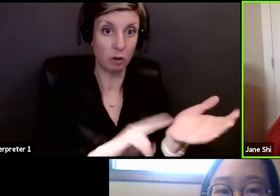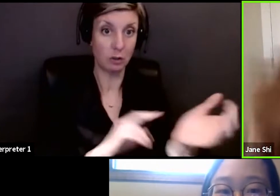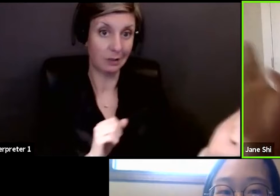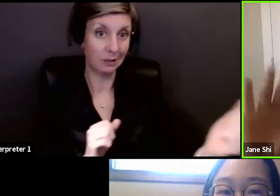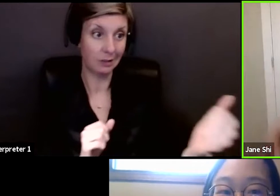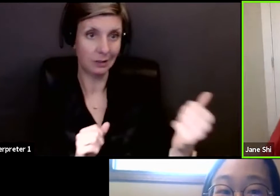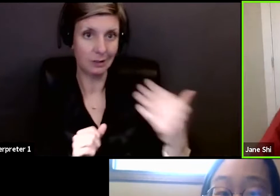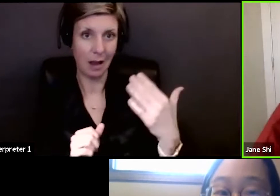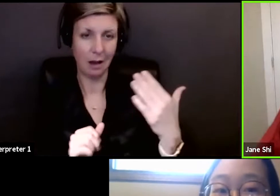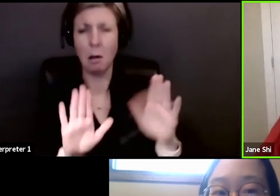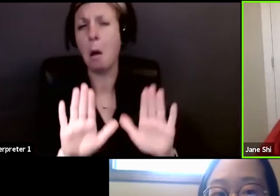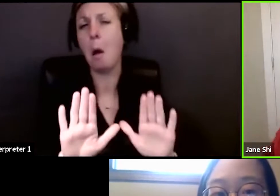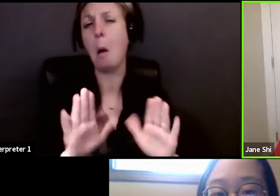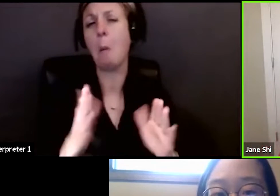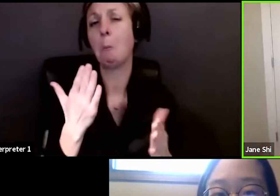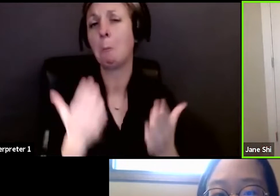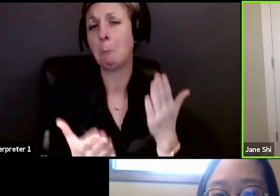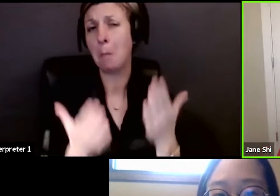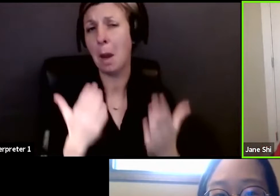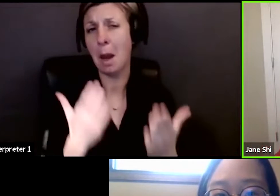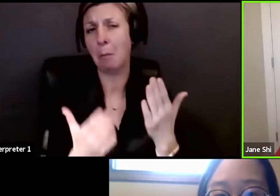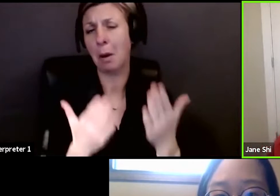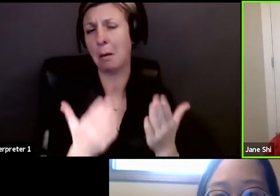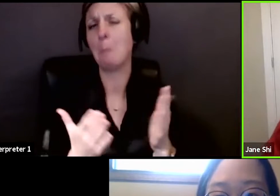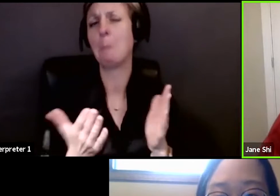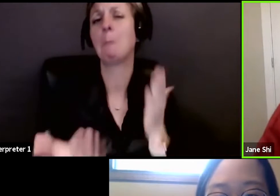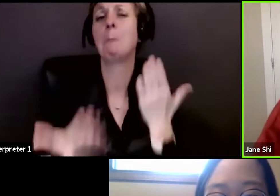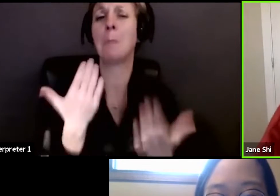Everything I say is allegedly.